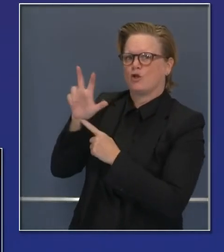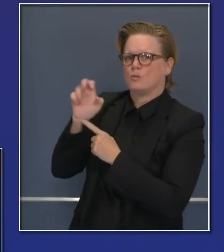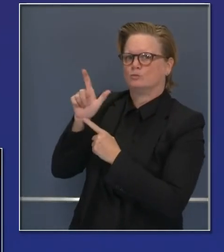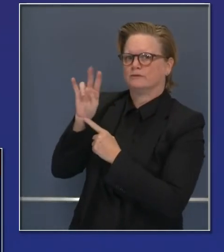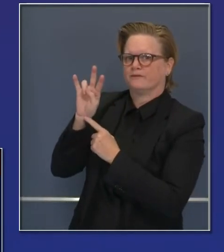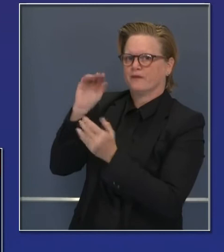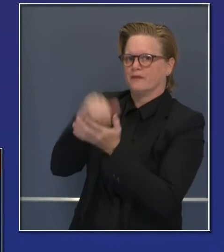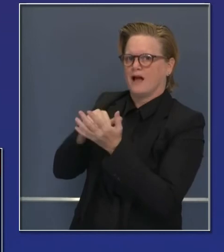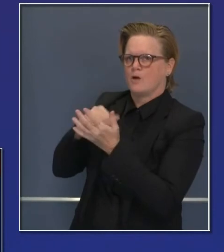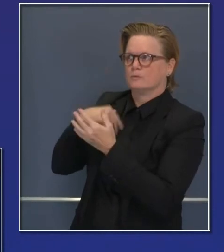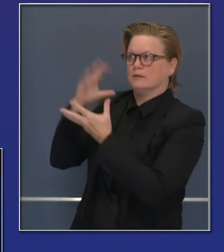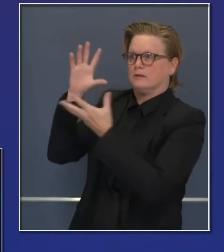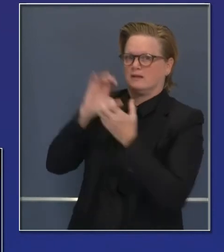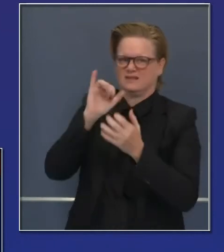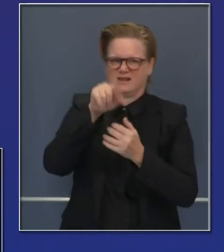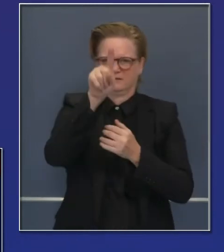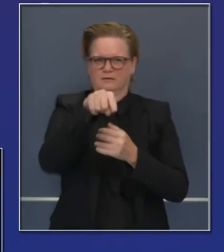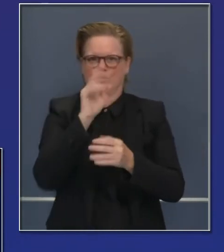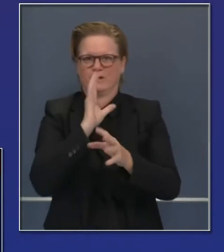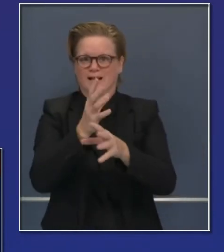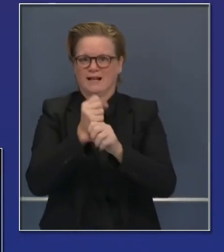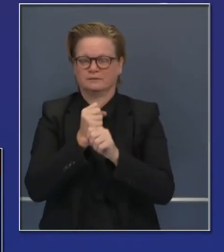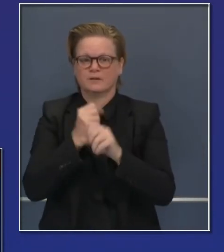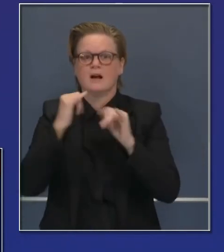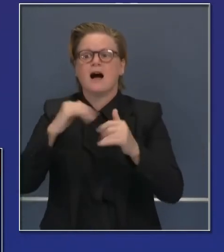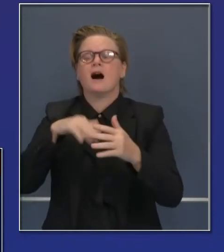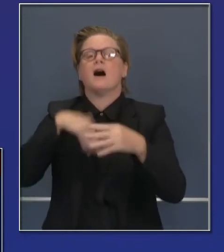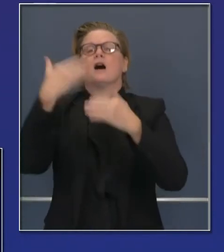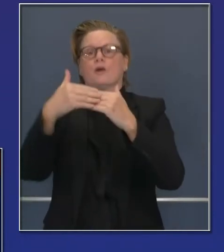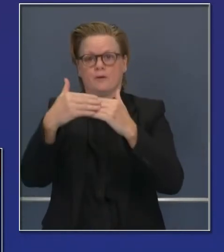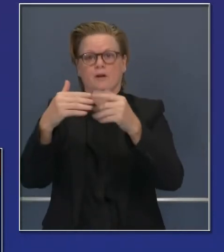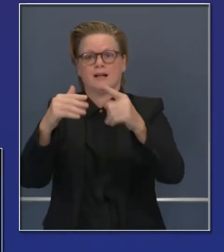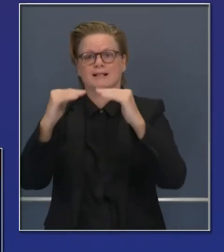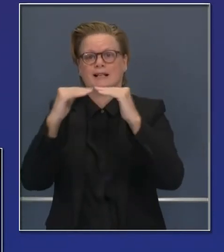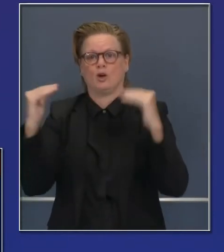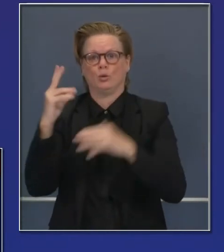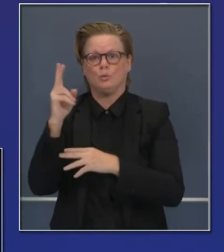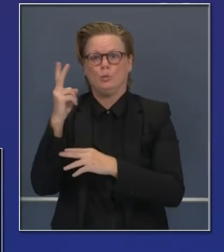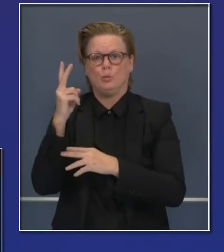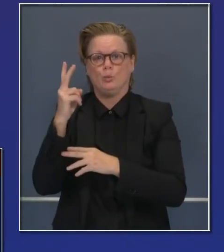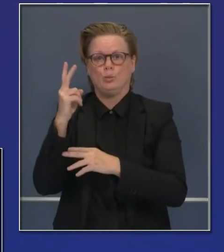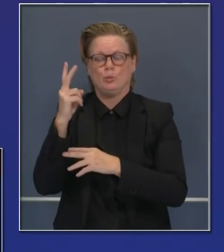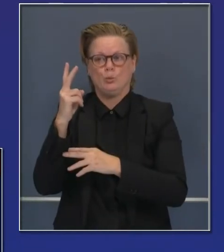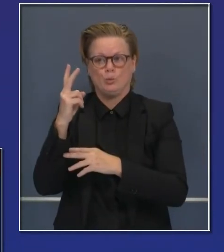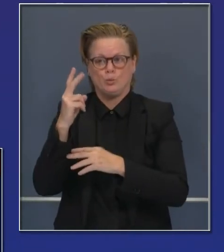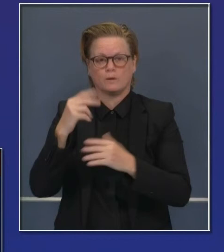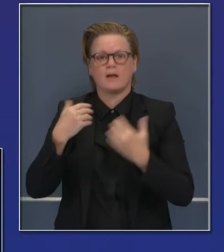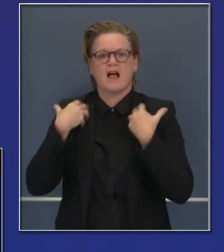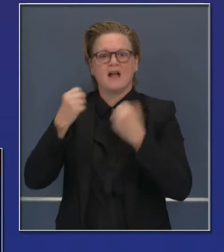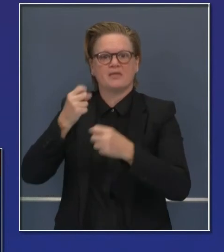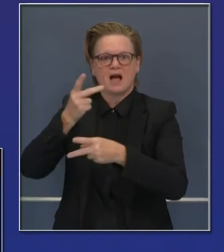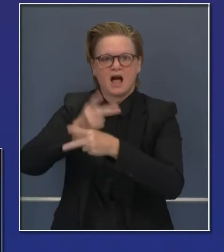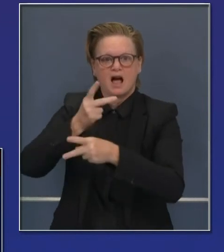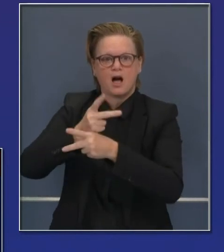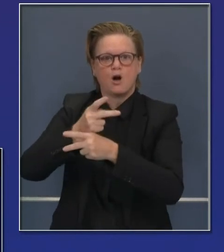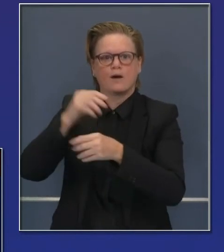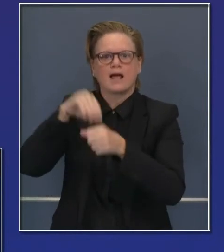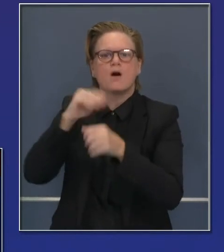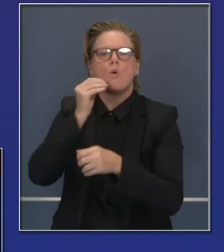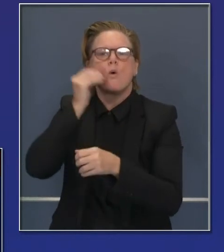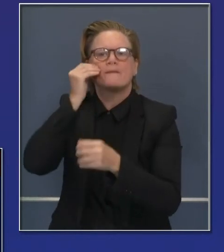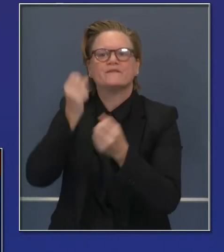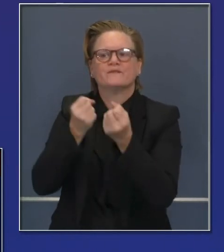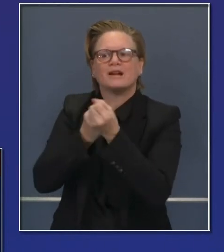Here's tier 2, intermediate care facilities, home health care, in-home supportive services, we refer to as IHSS,